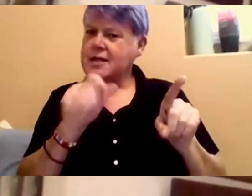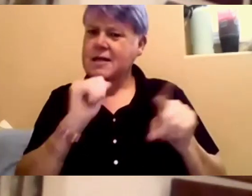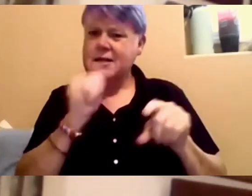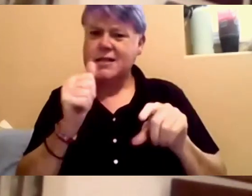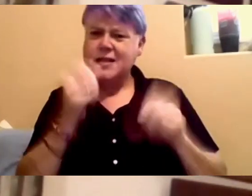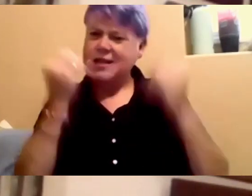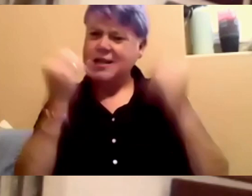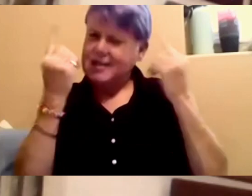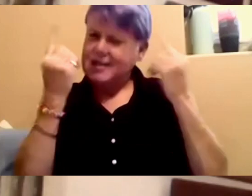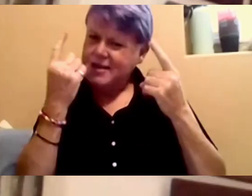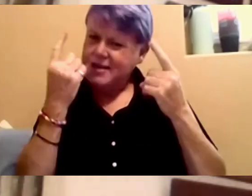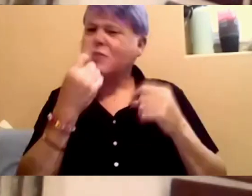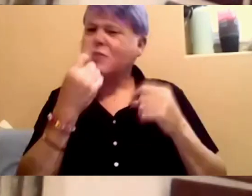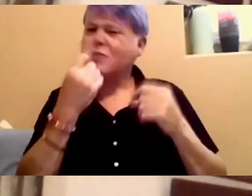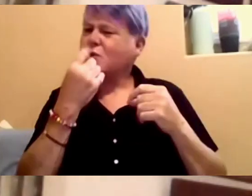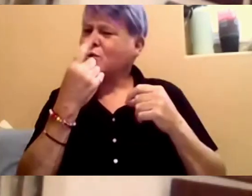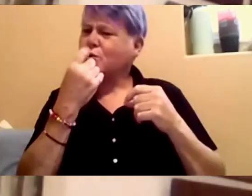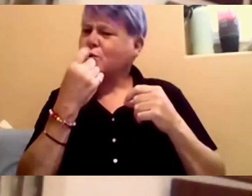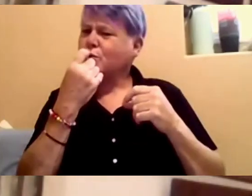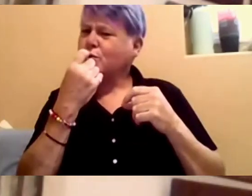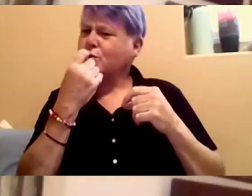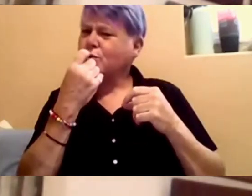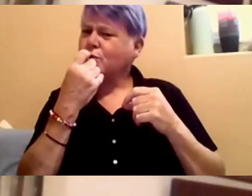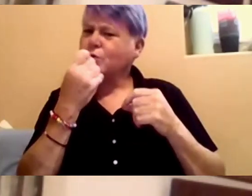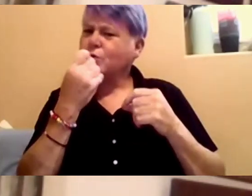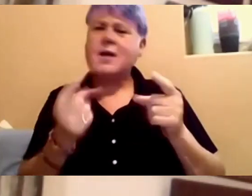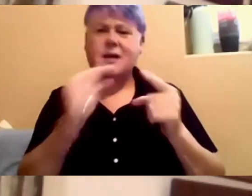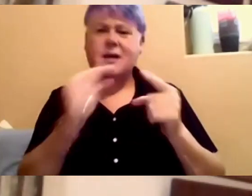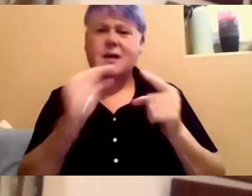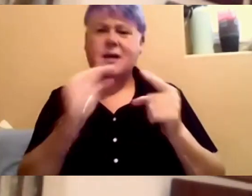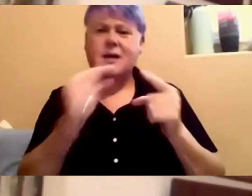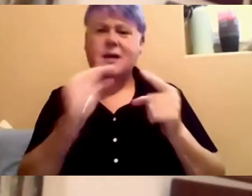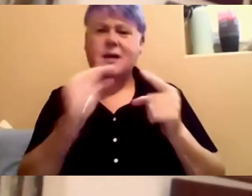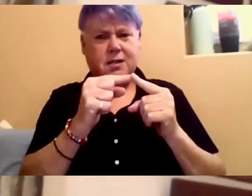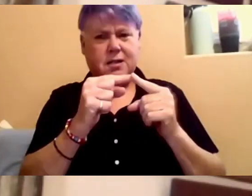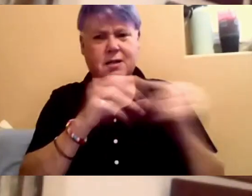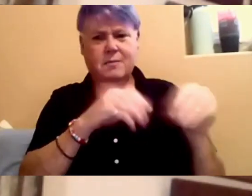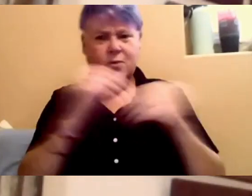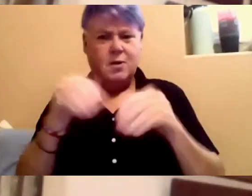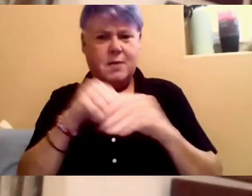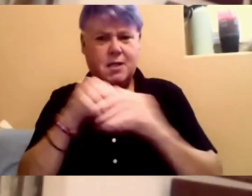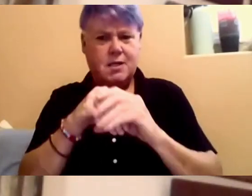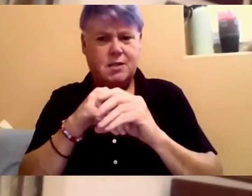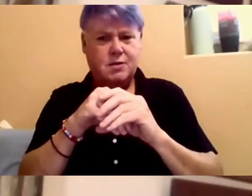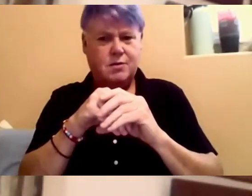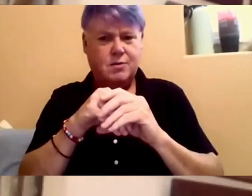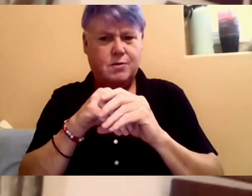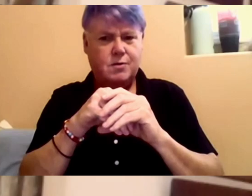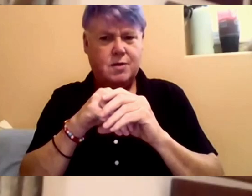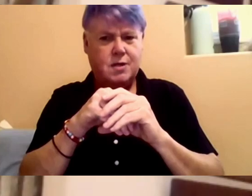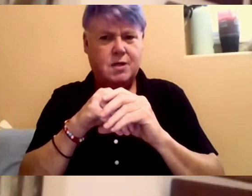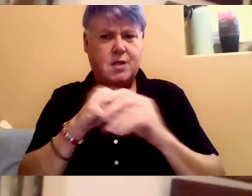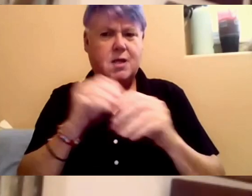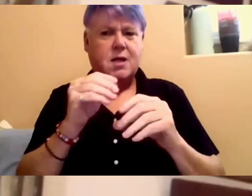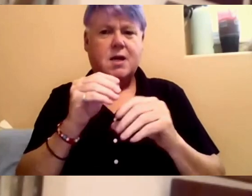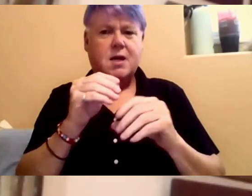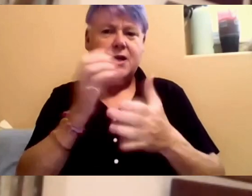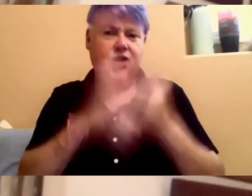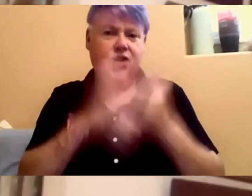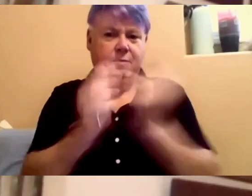sense of who he was until I put him into a scene with Clara. And